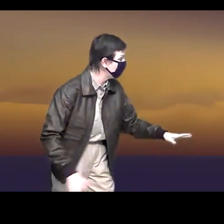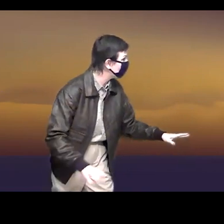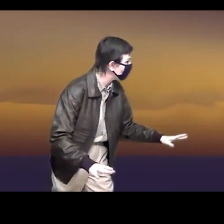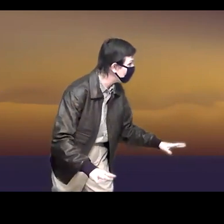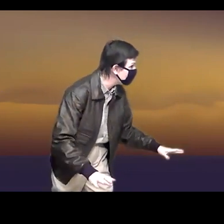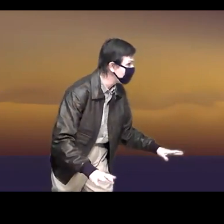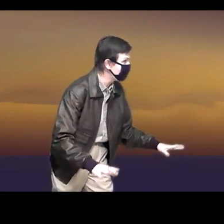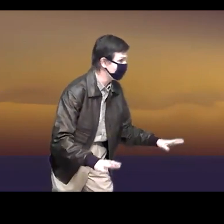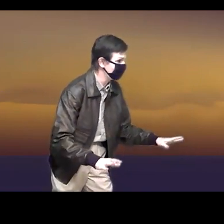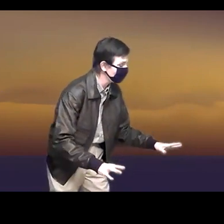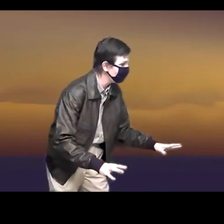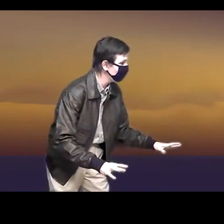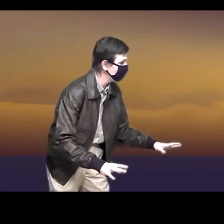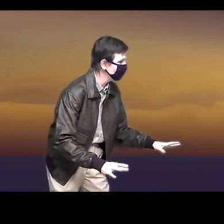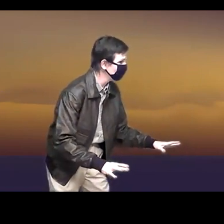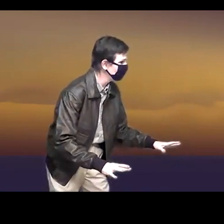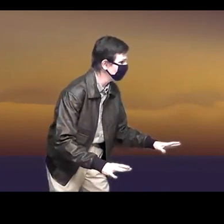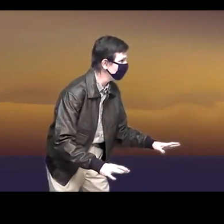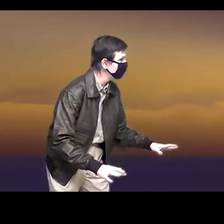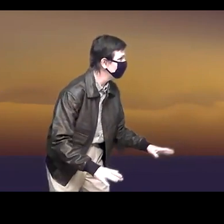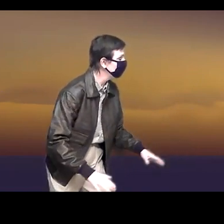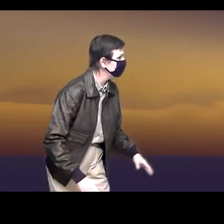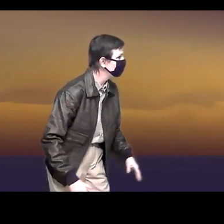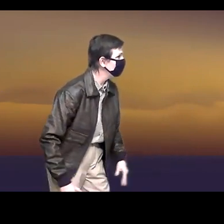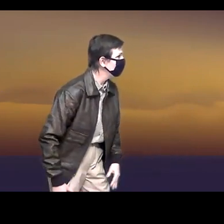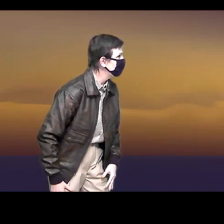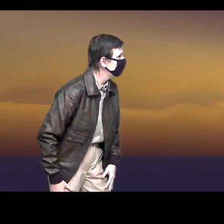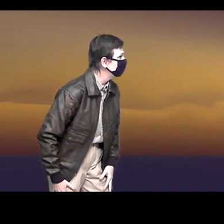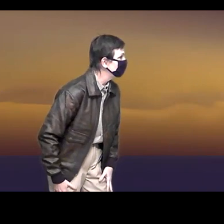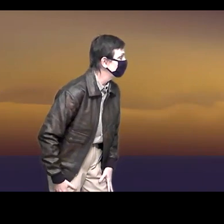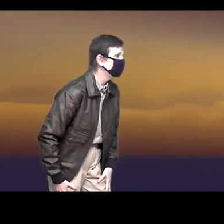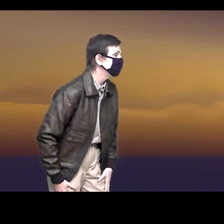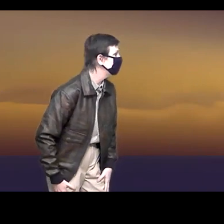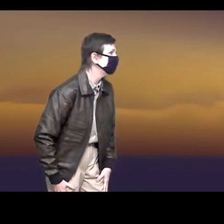okay? Breathe. No, they fed me in their home.